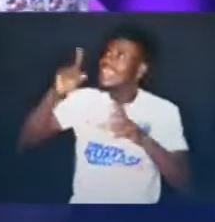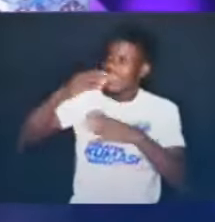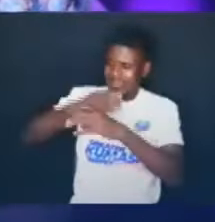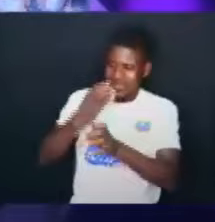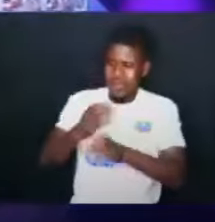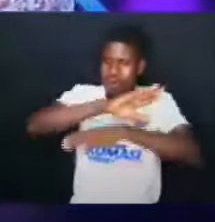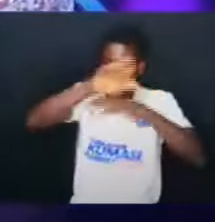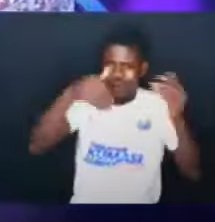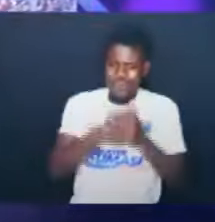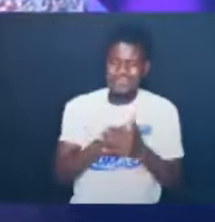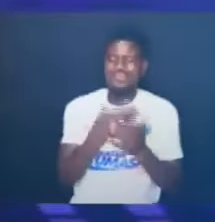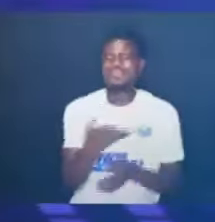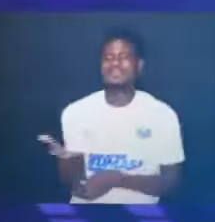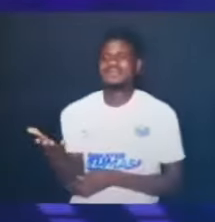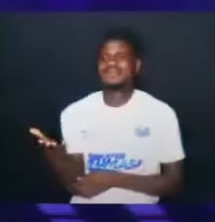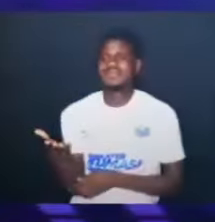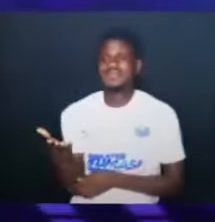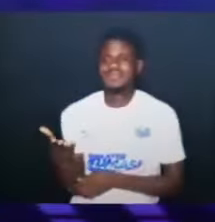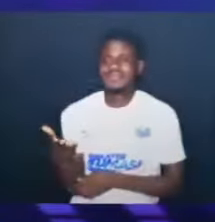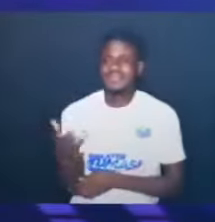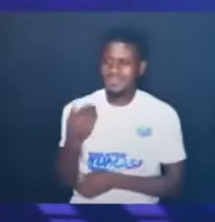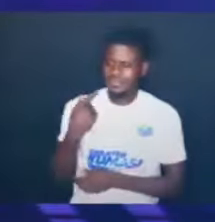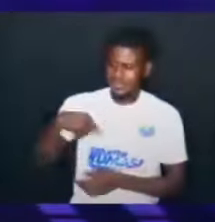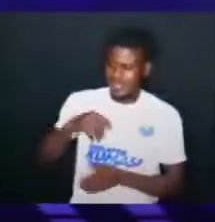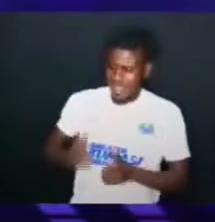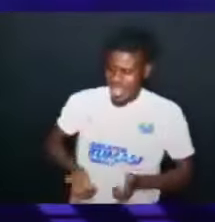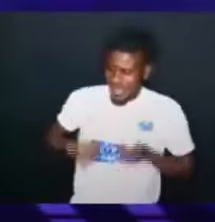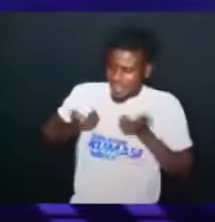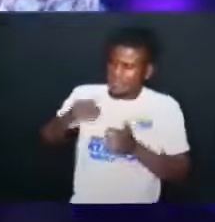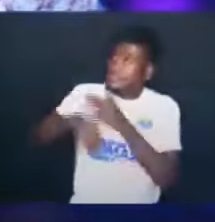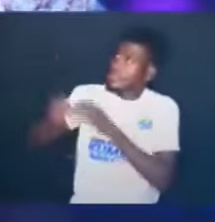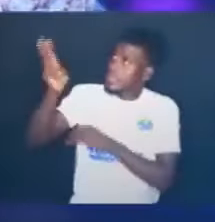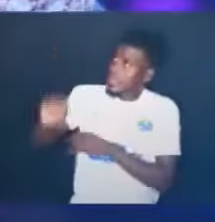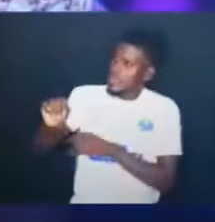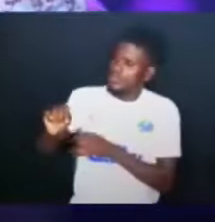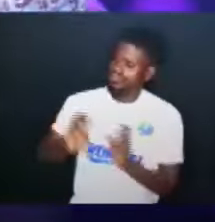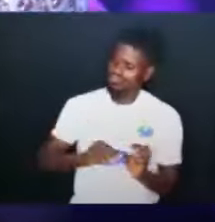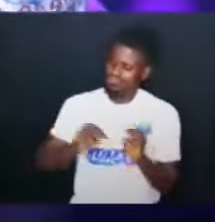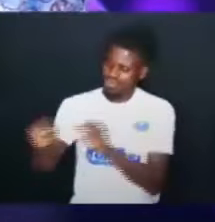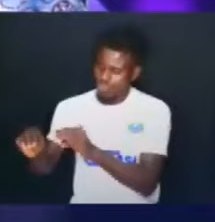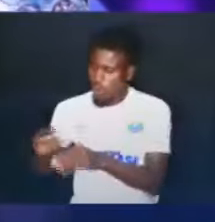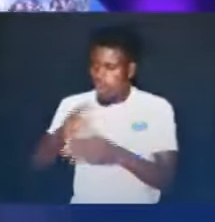The one in whom we live, move, and have our being.